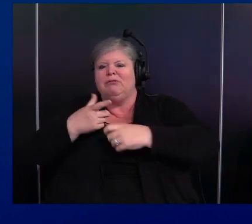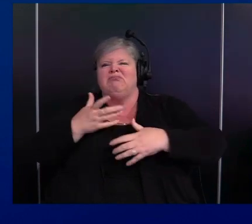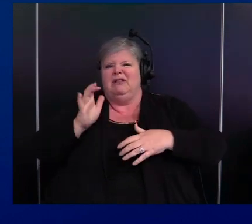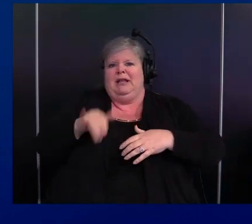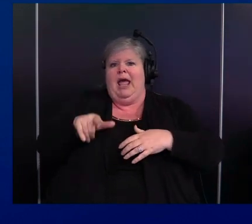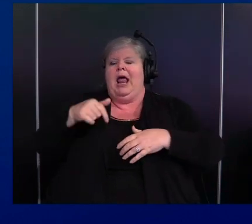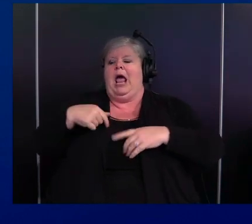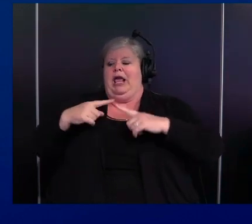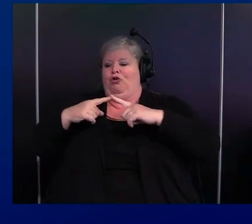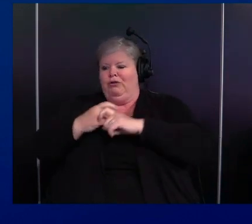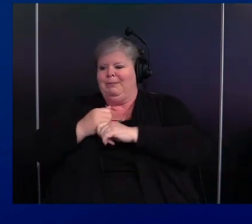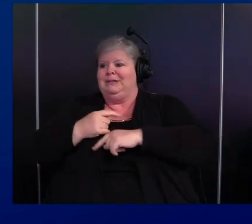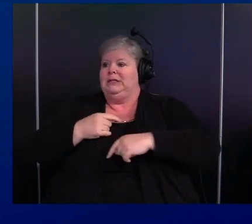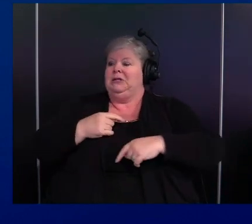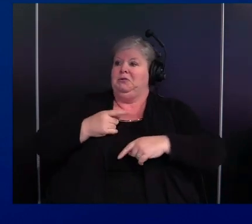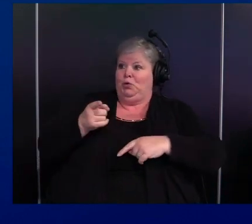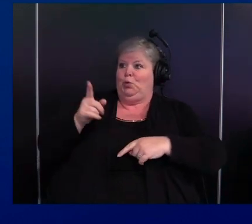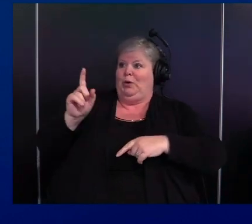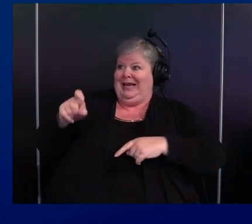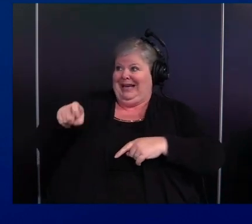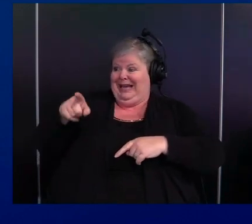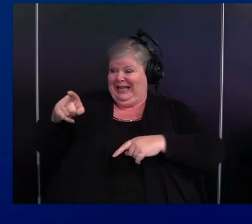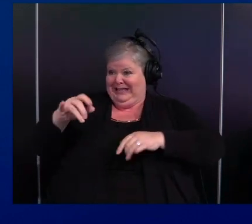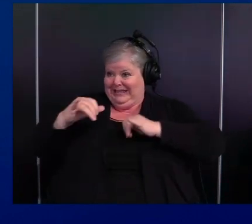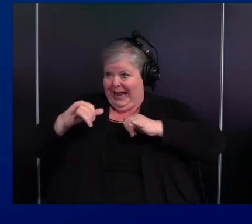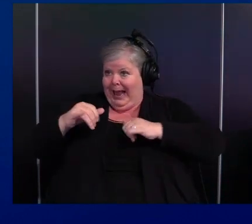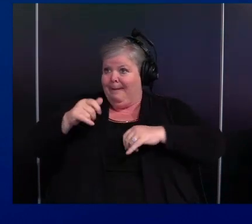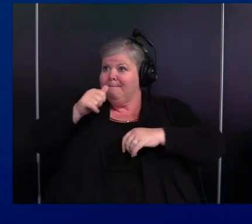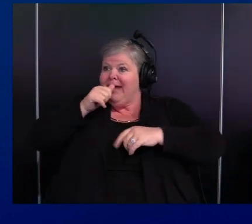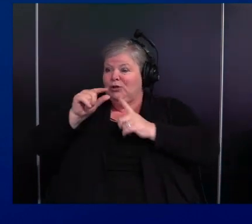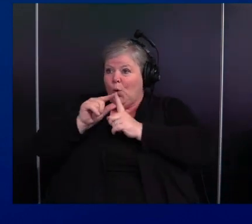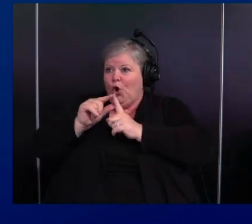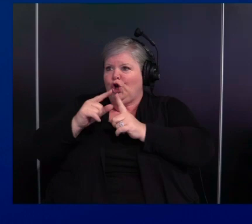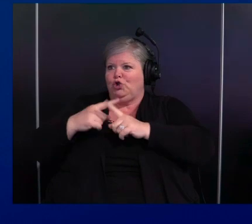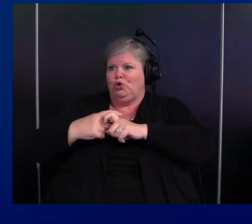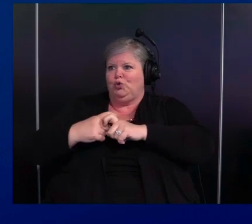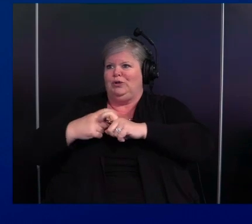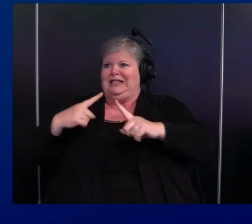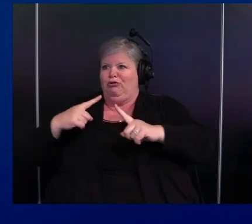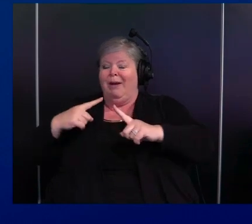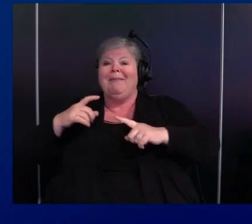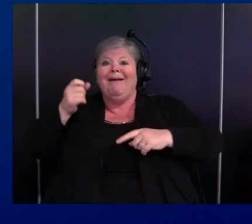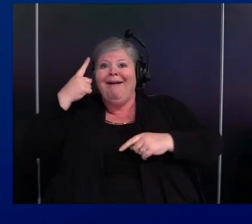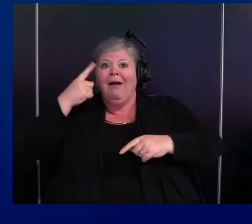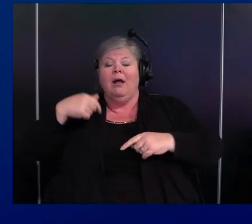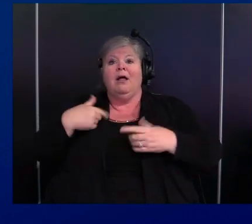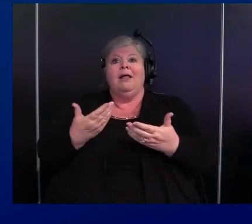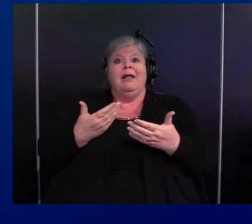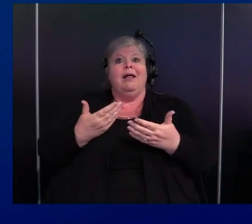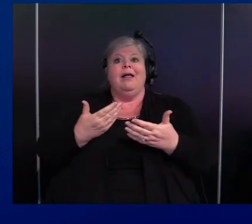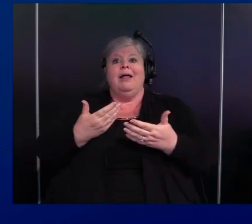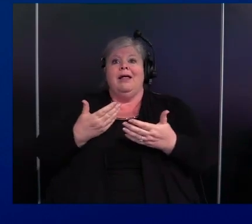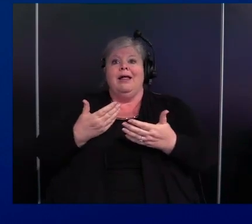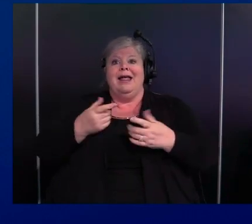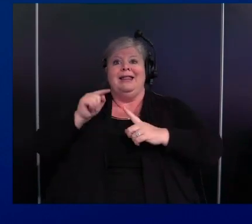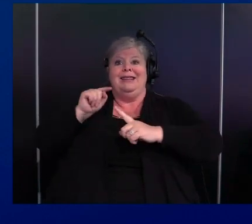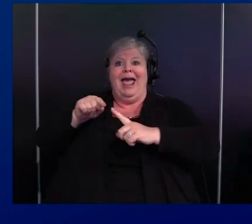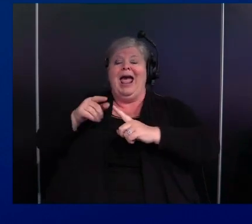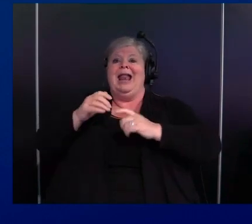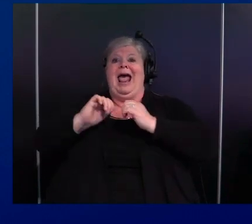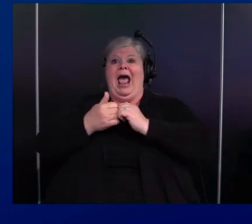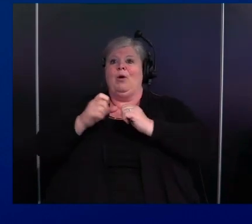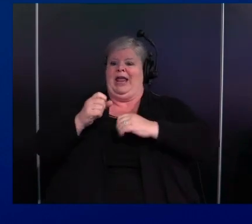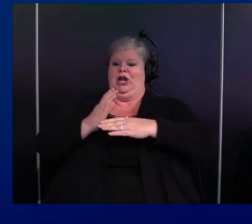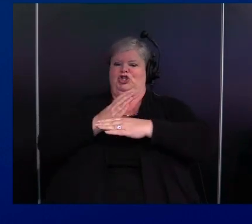password. You need the exact same password to decrypt it. Right. Right? And the biggest problem in symmetric key cryptography is how do I share